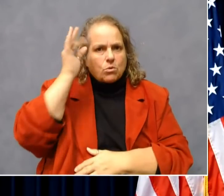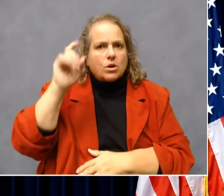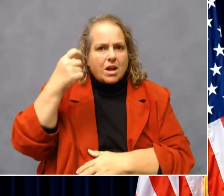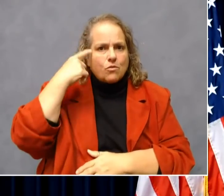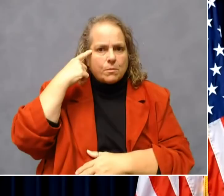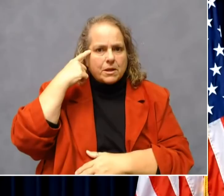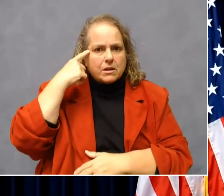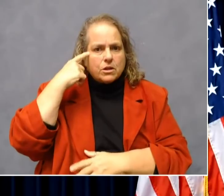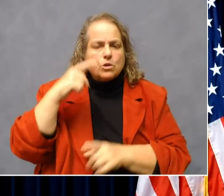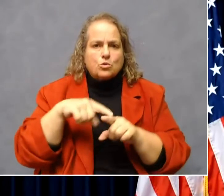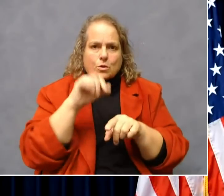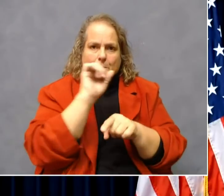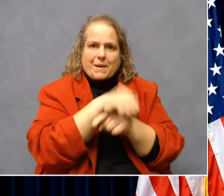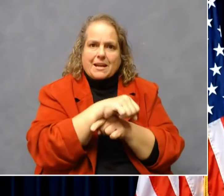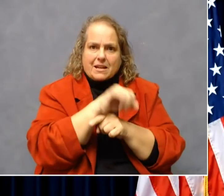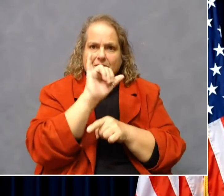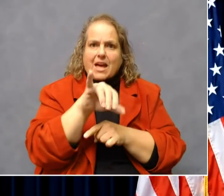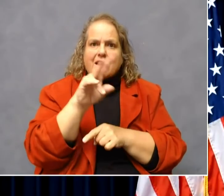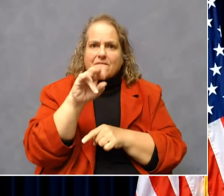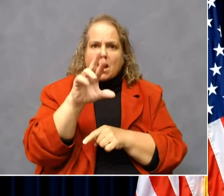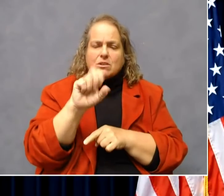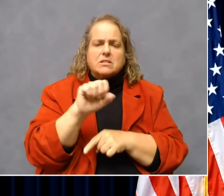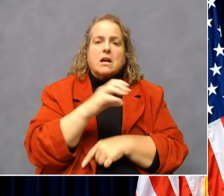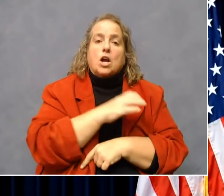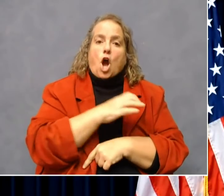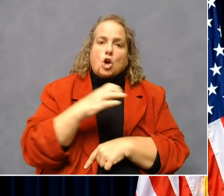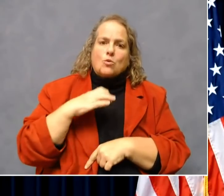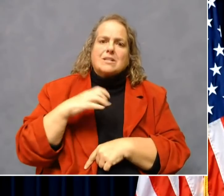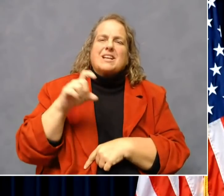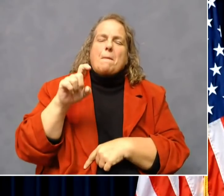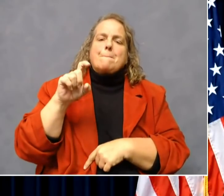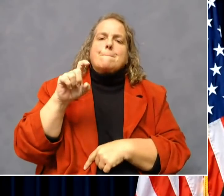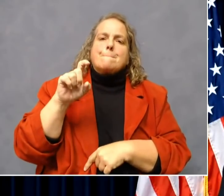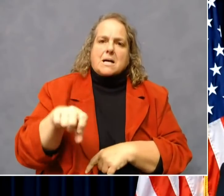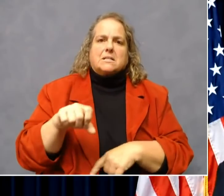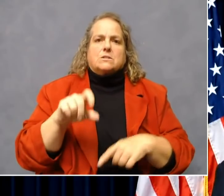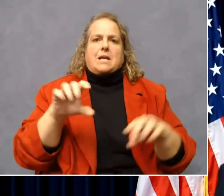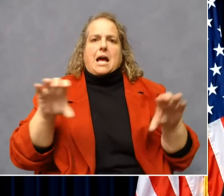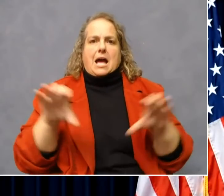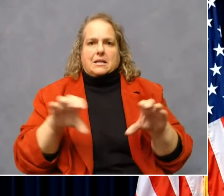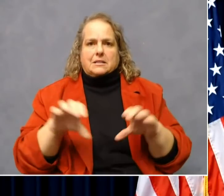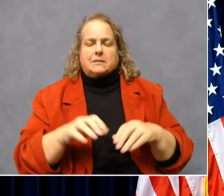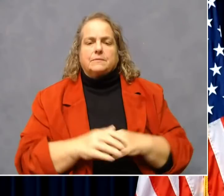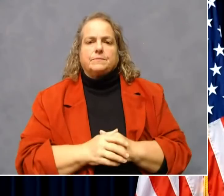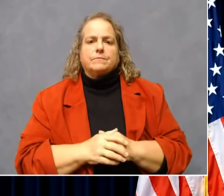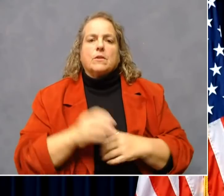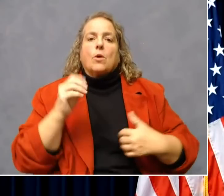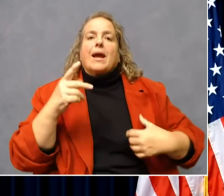Congress has to act, has to. All right, now let's try Joe Ragusa from Spectrum.